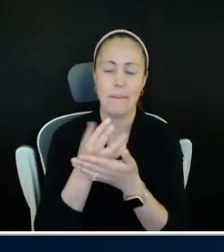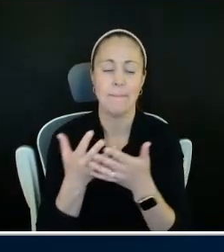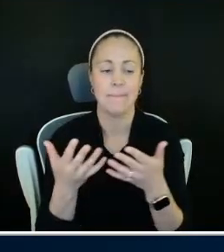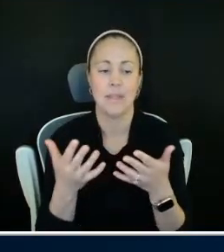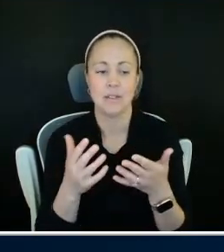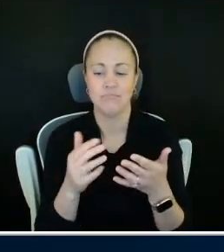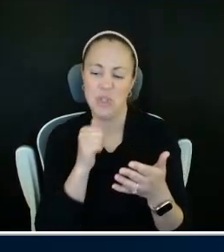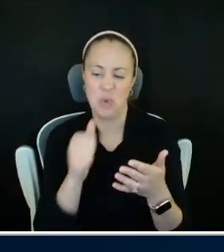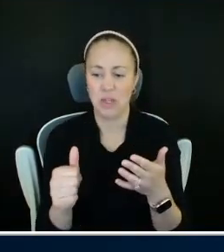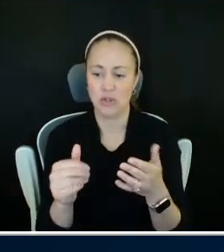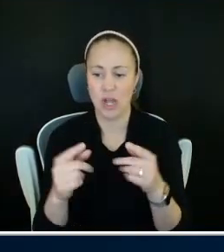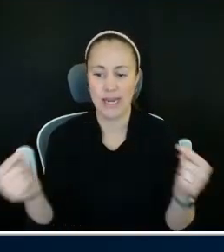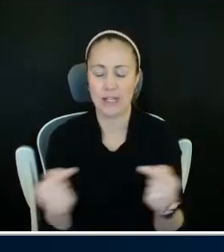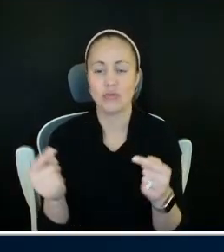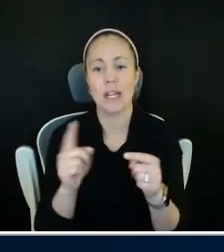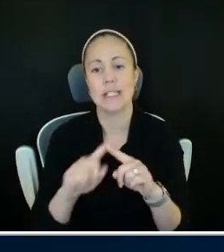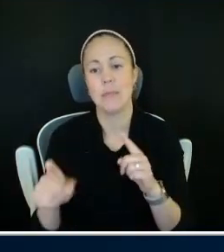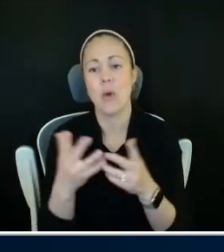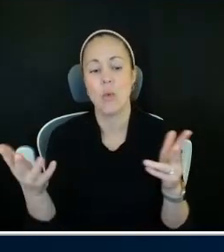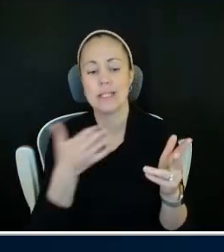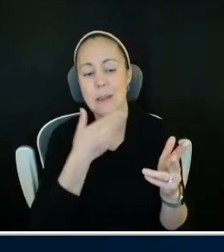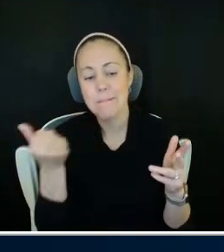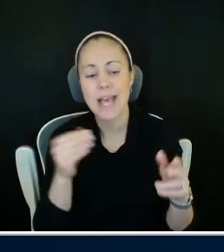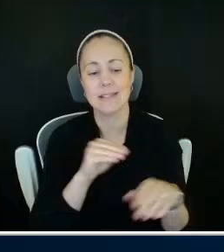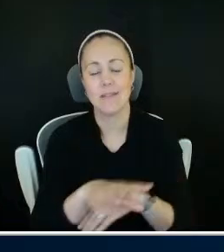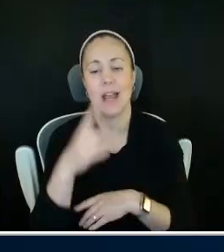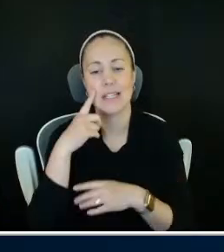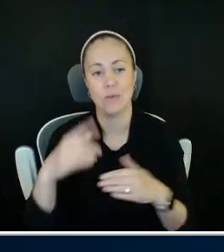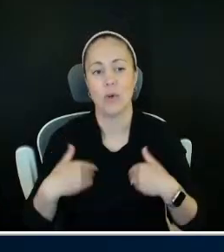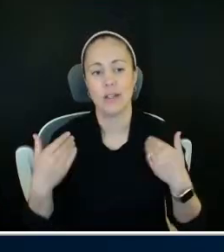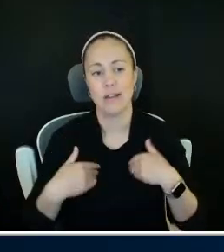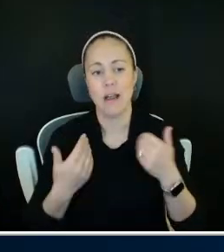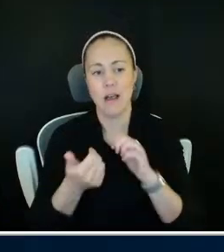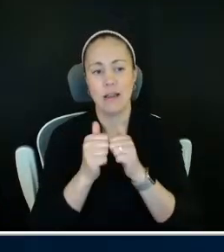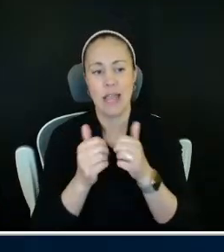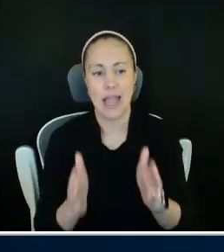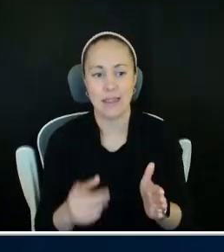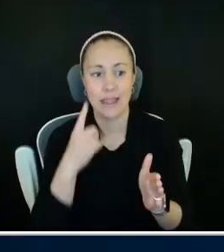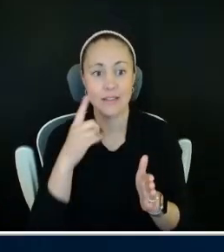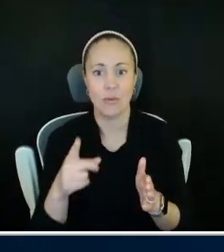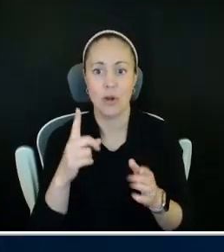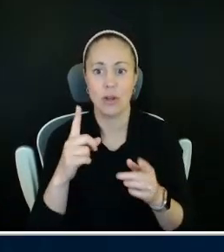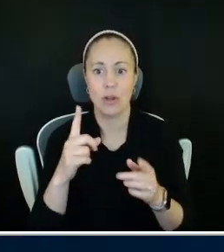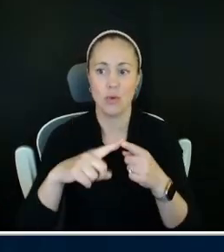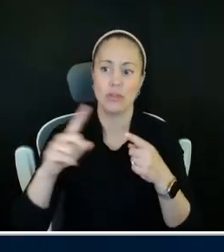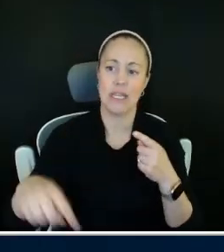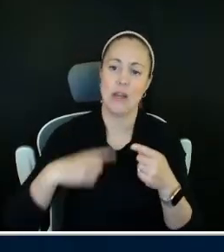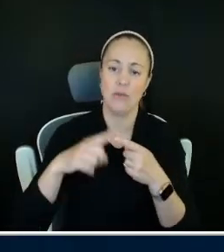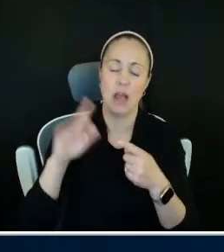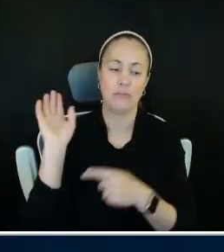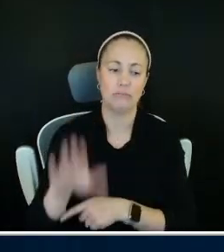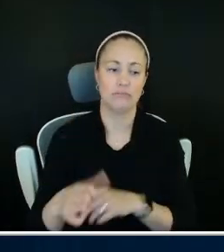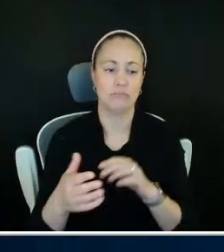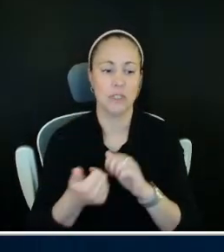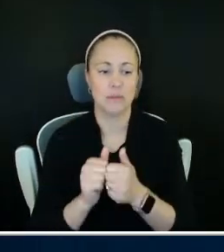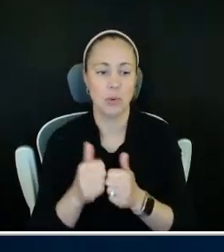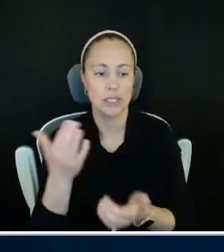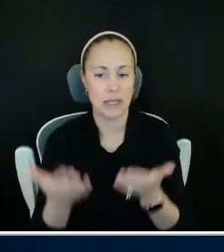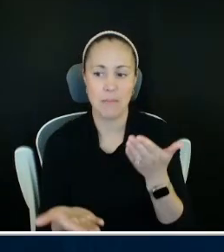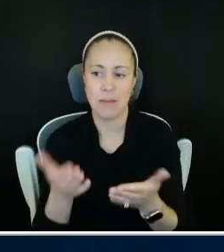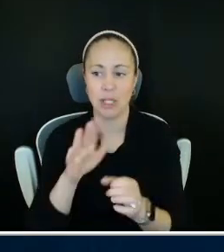had to give them the best piece of advice you have, who are playing those year-round sports and might be putting stress on their